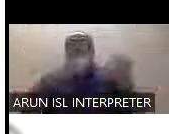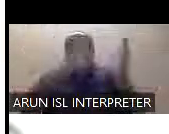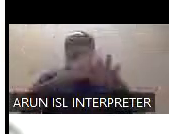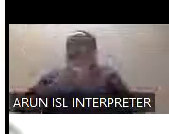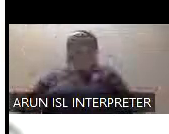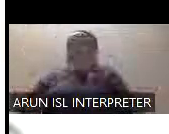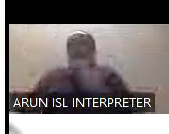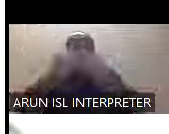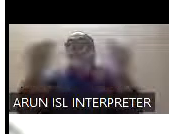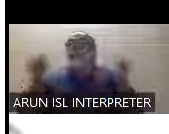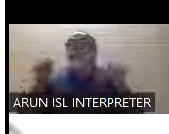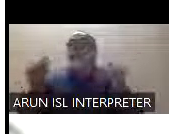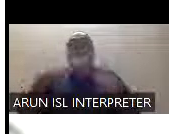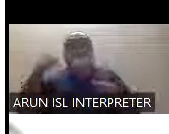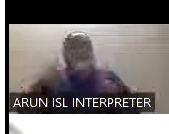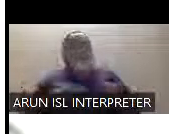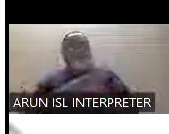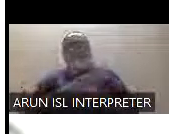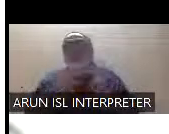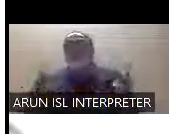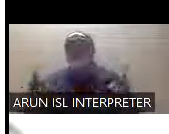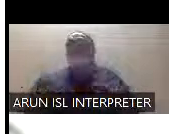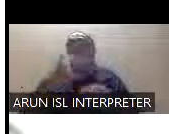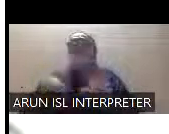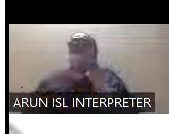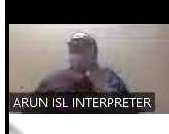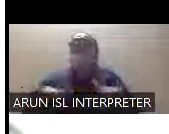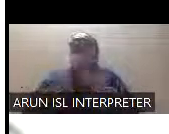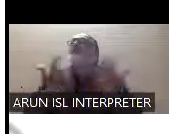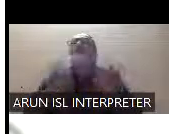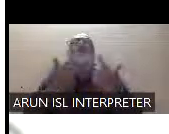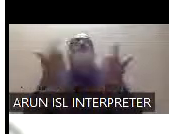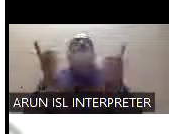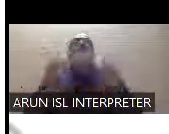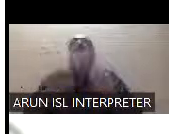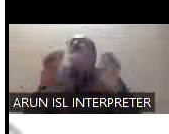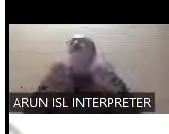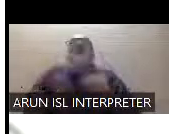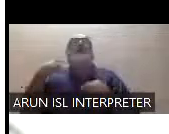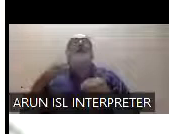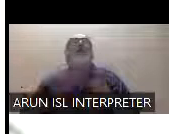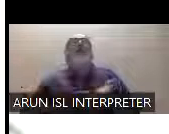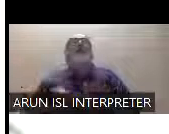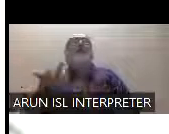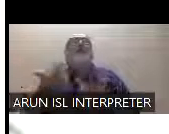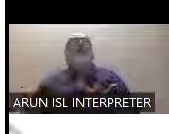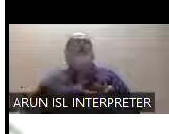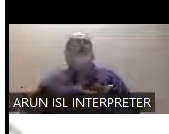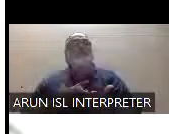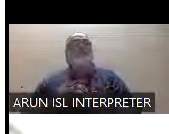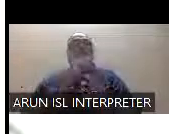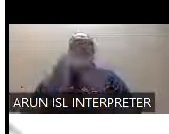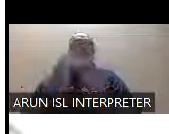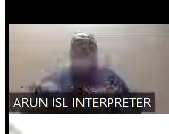the auditorium or the washroom. So for 6-7 hours, the child cannot stay in school without going to the washroom. And finally, the child drops out